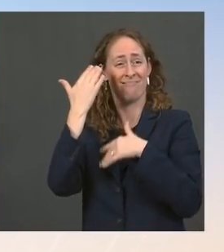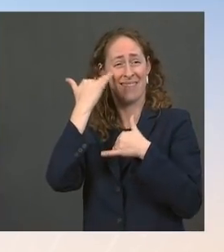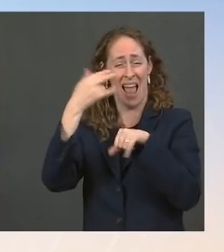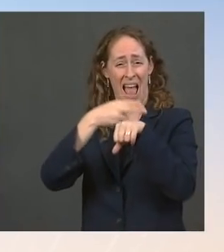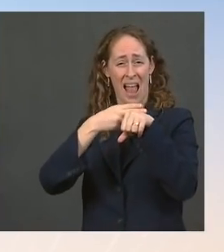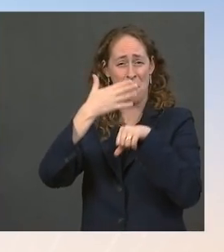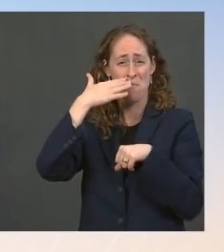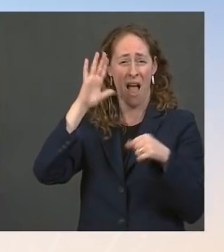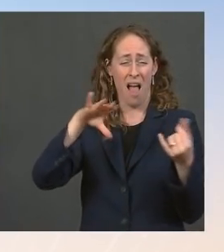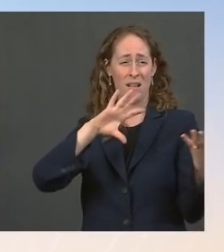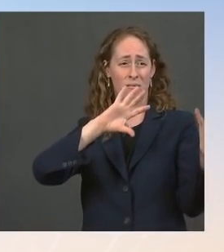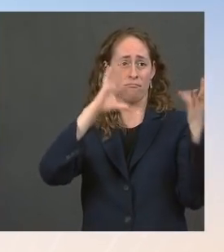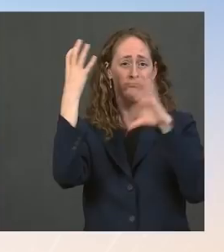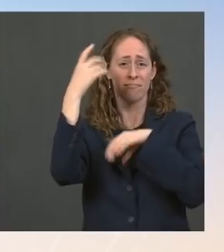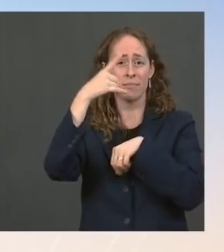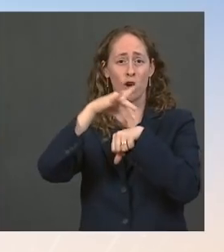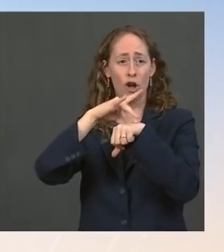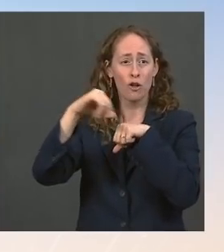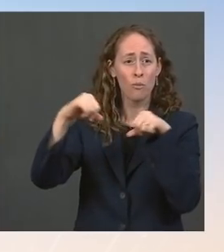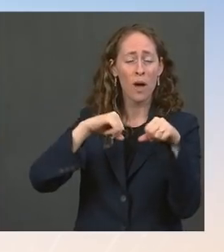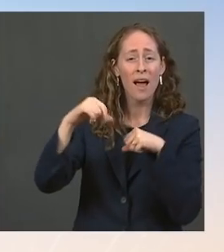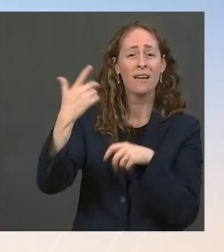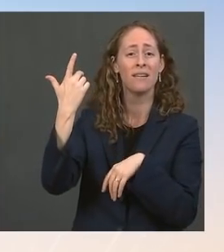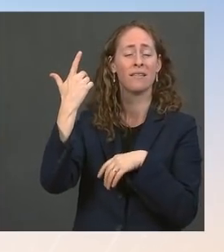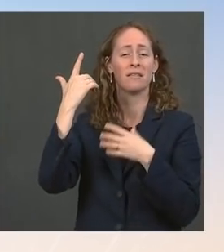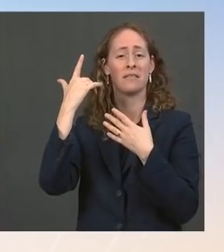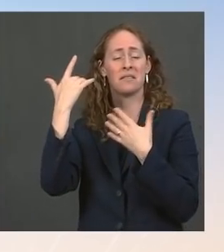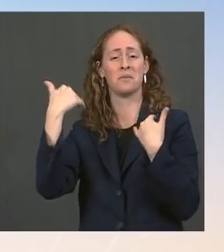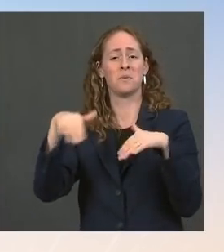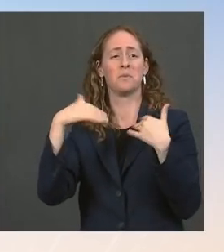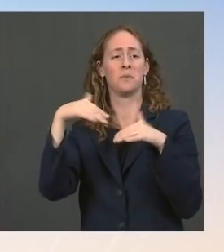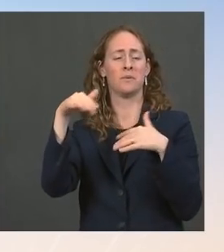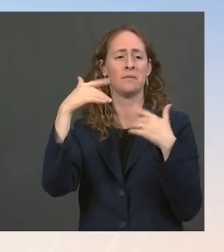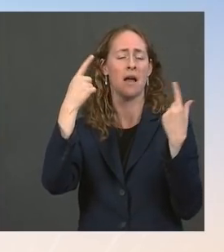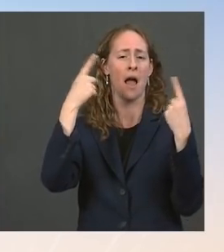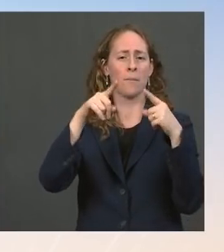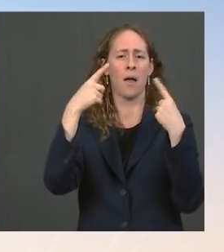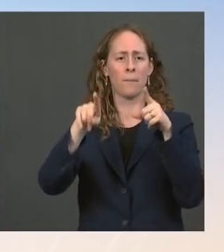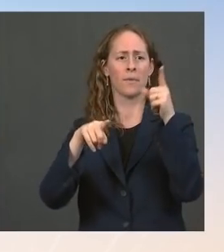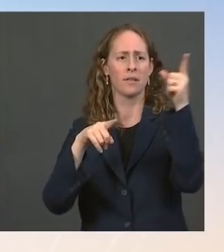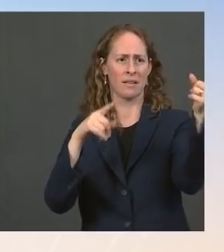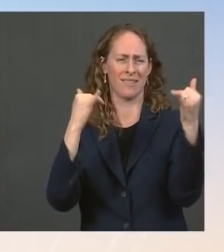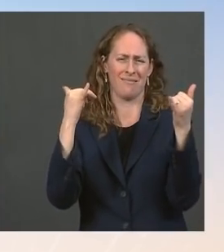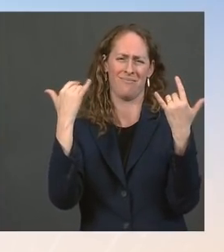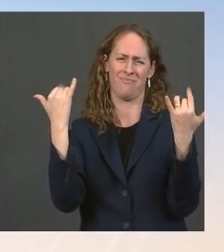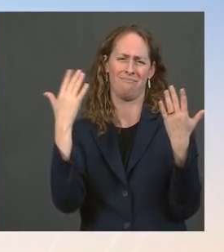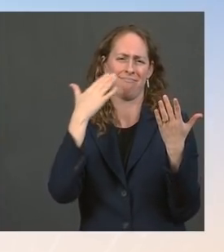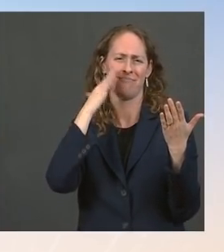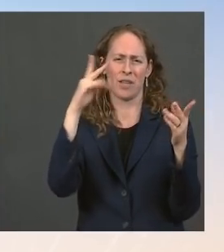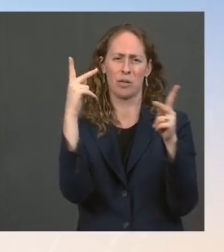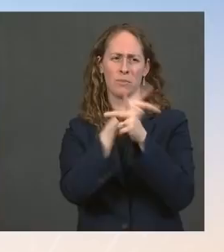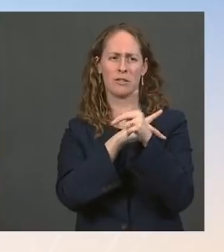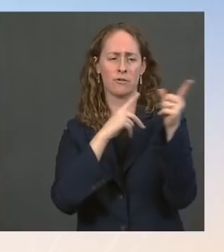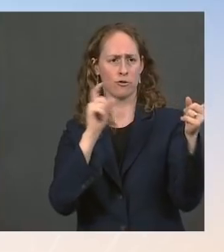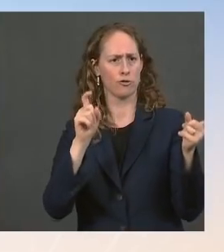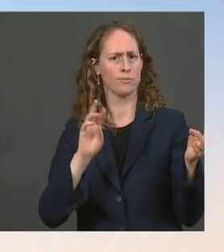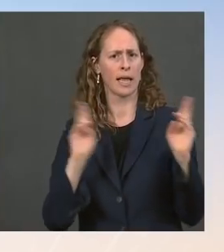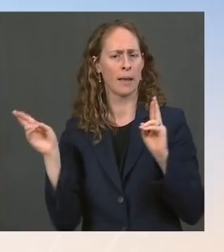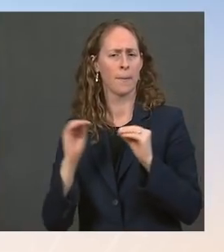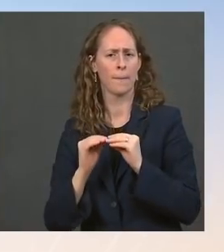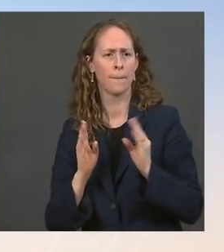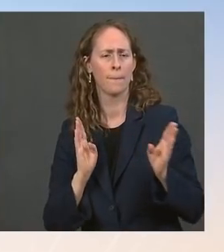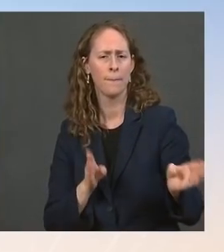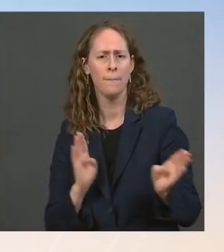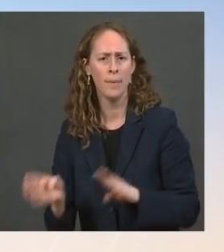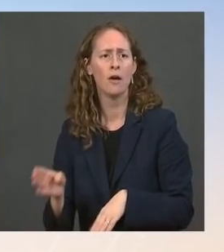the earthquake in mid-August, given how conditions were on the ground there even before all of that? And then kind of a second part of it